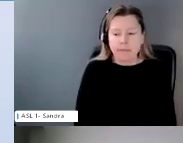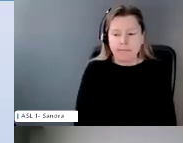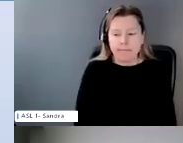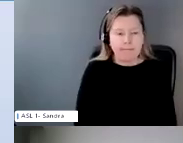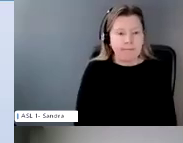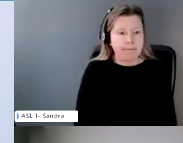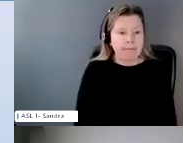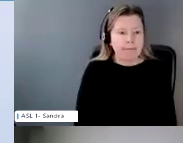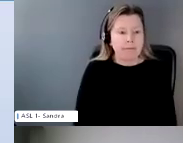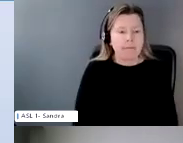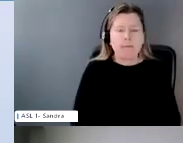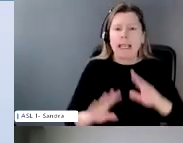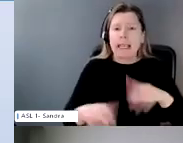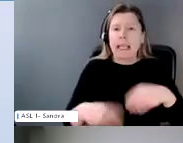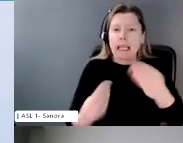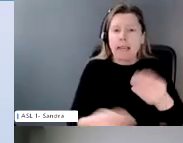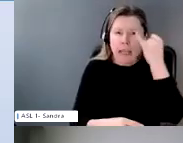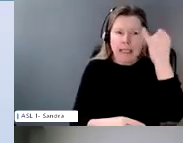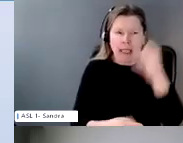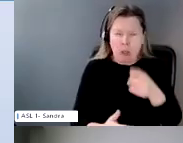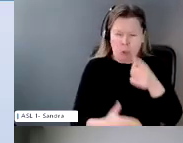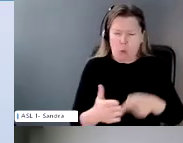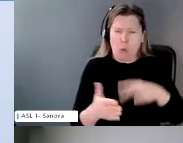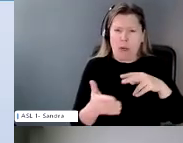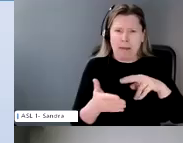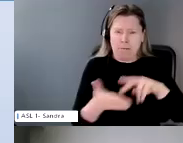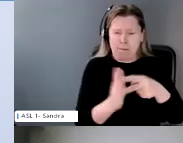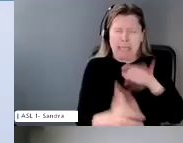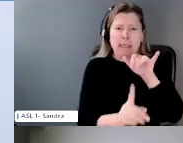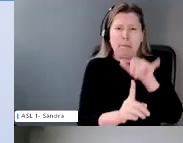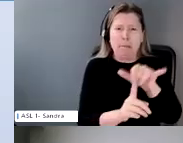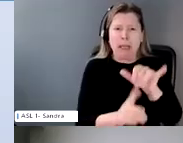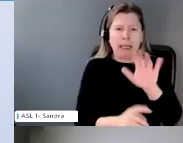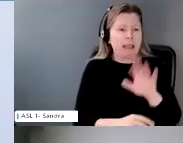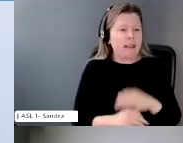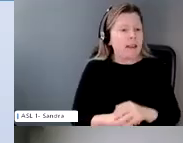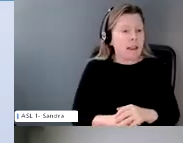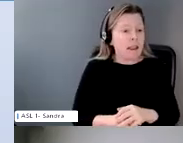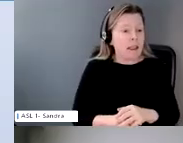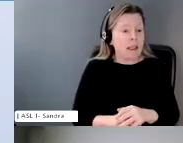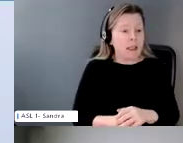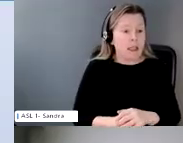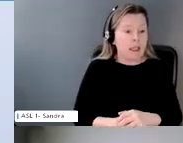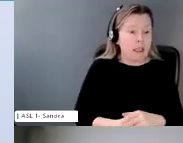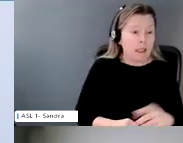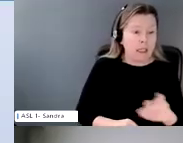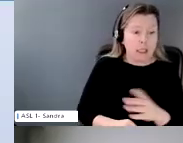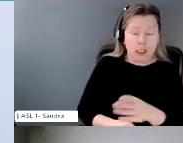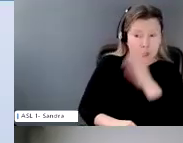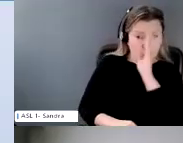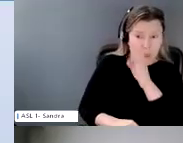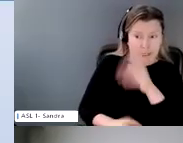So to give you a bit of an idea more about what bullying actually is, it is directed at a